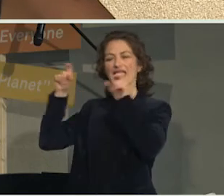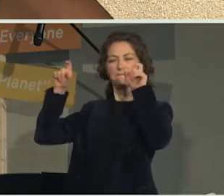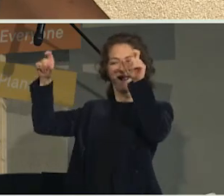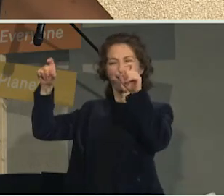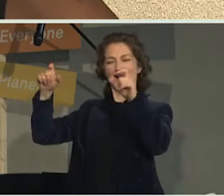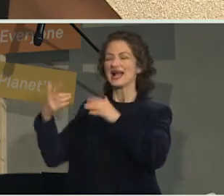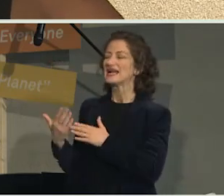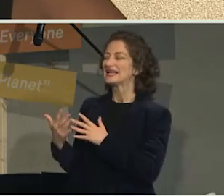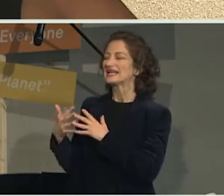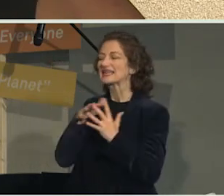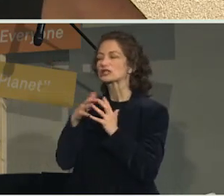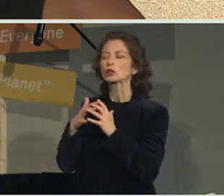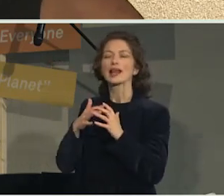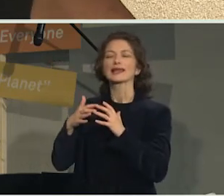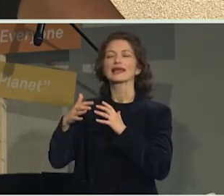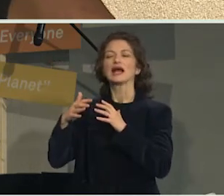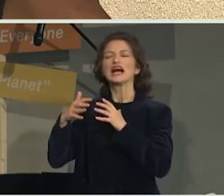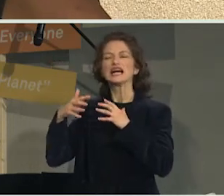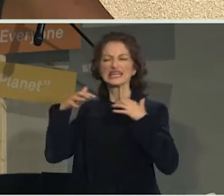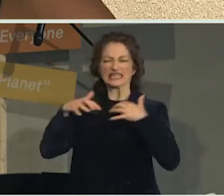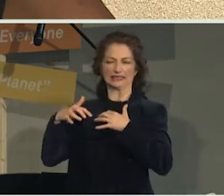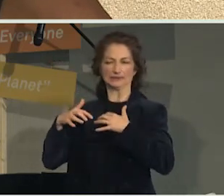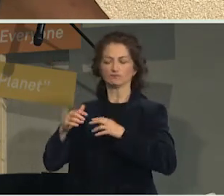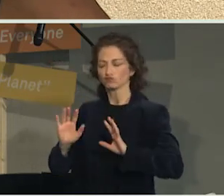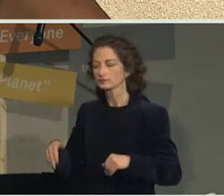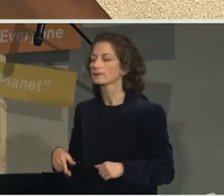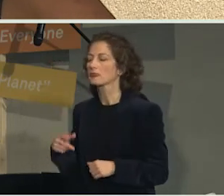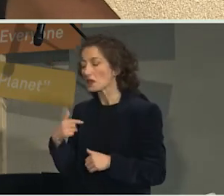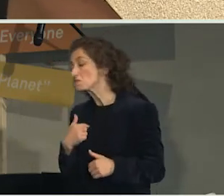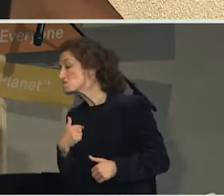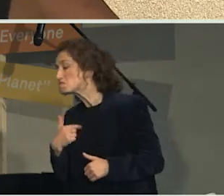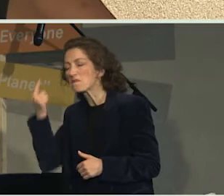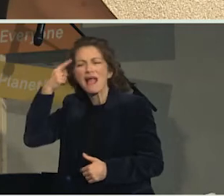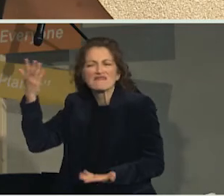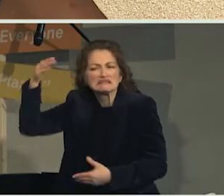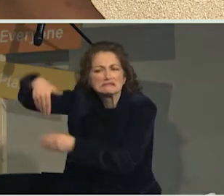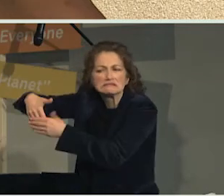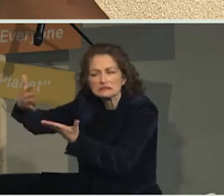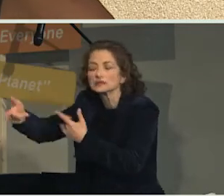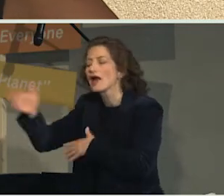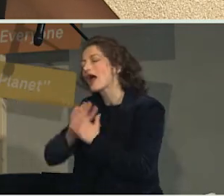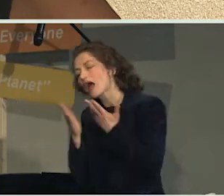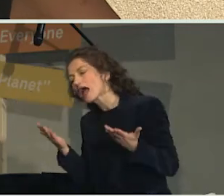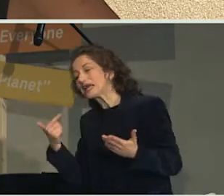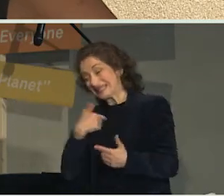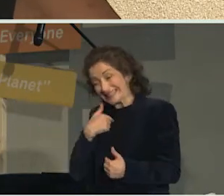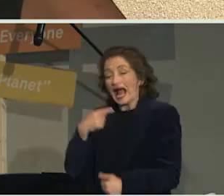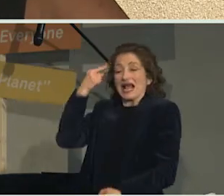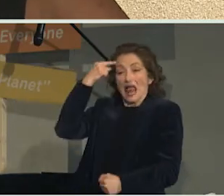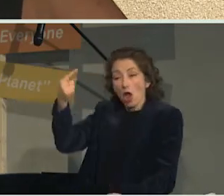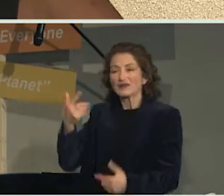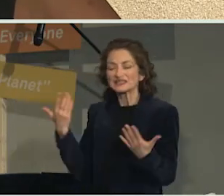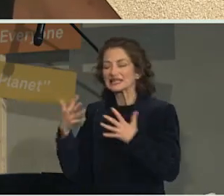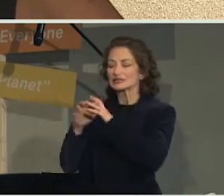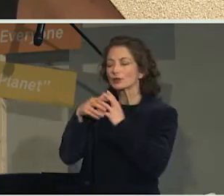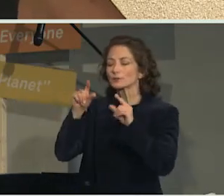any number of ways that particular populations fell through cracks of conventional politics. But I soon found